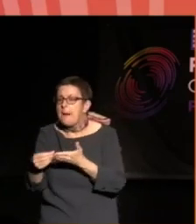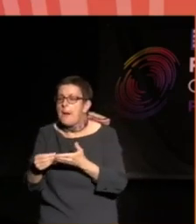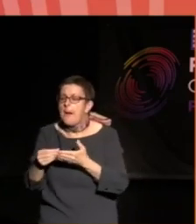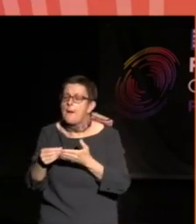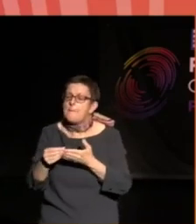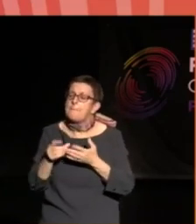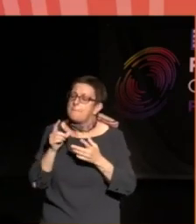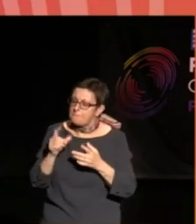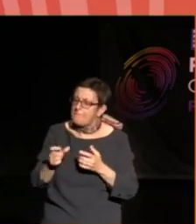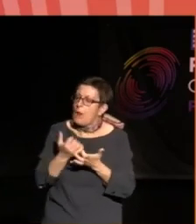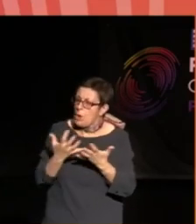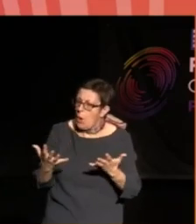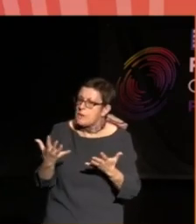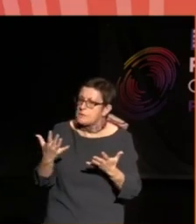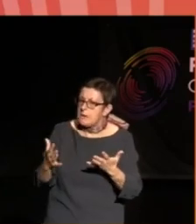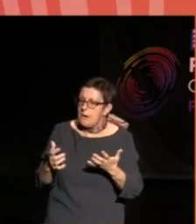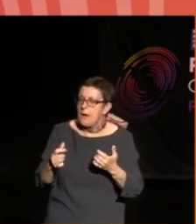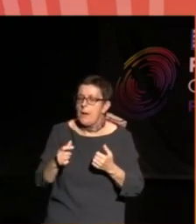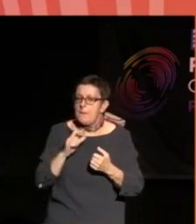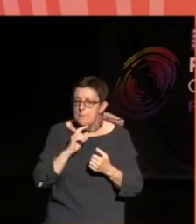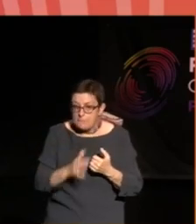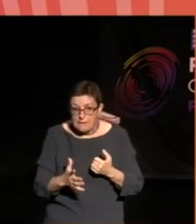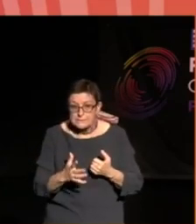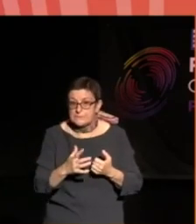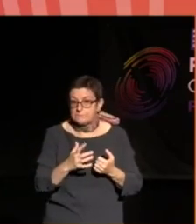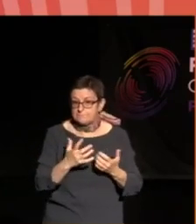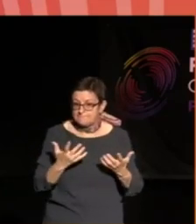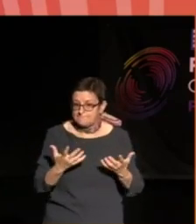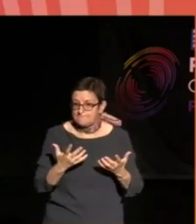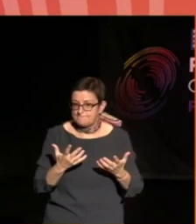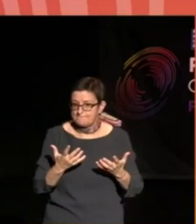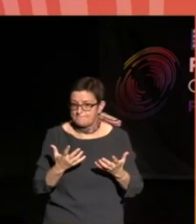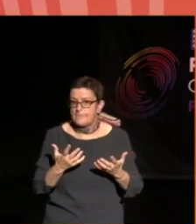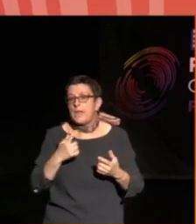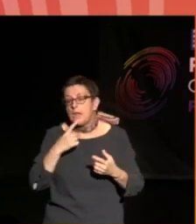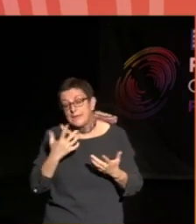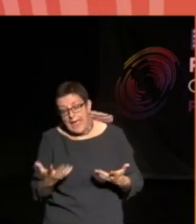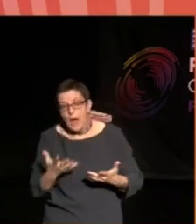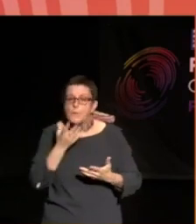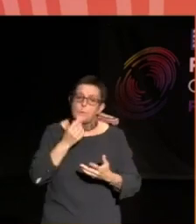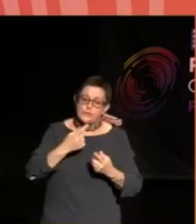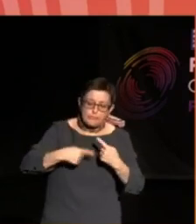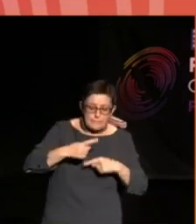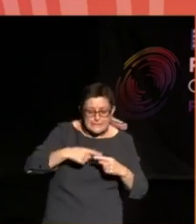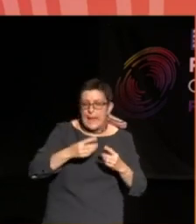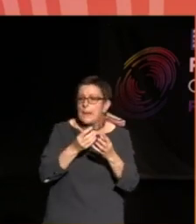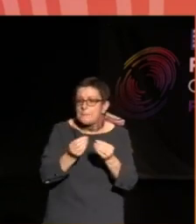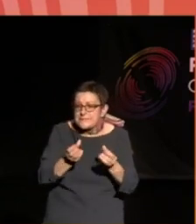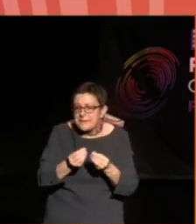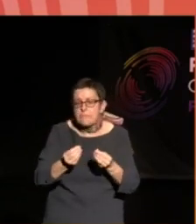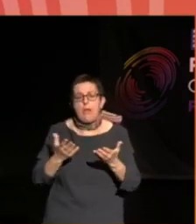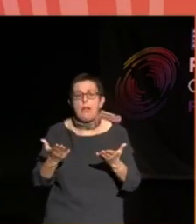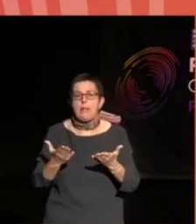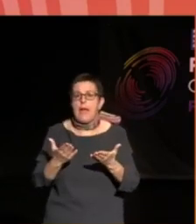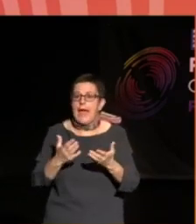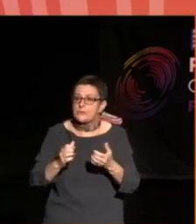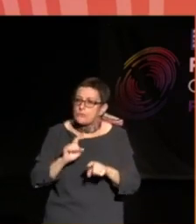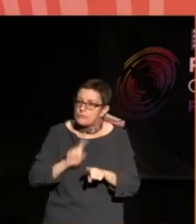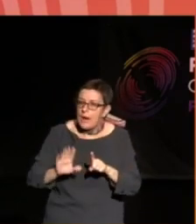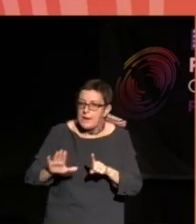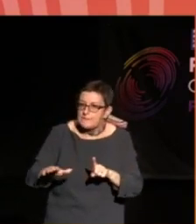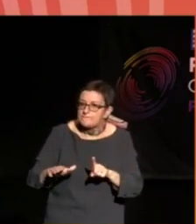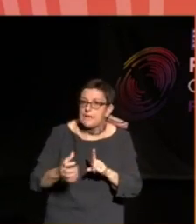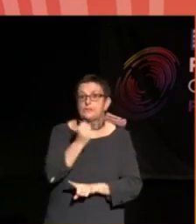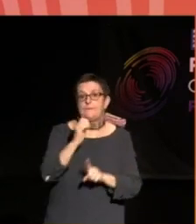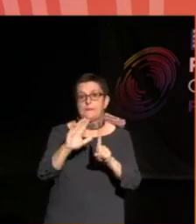moment, with the steps being taken and, you know, the use of recycled materials and setting targets,